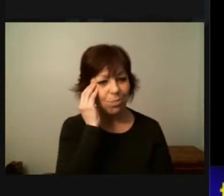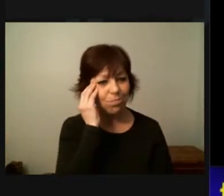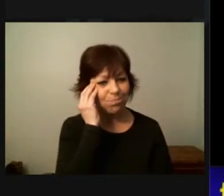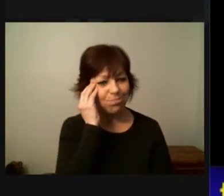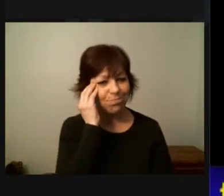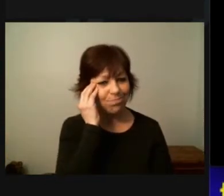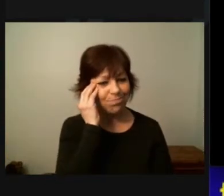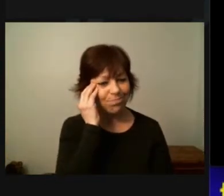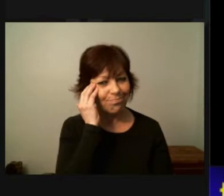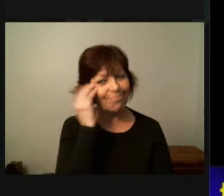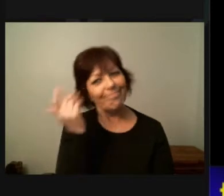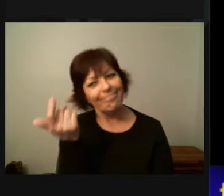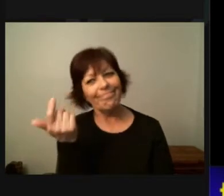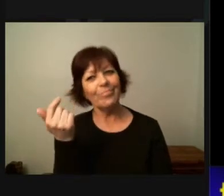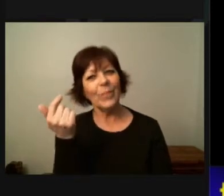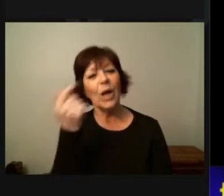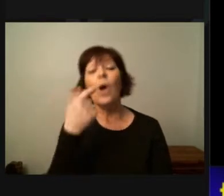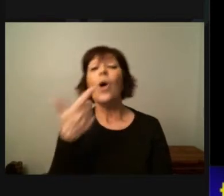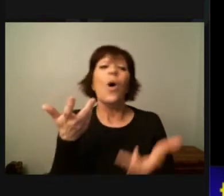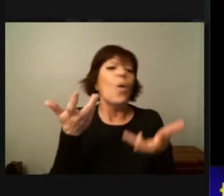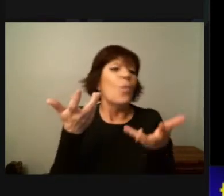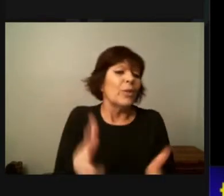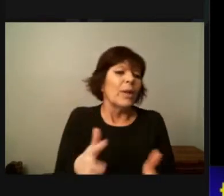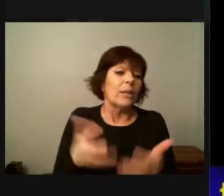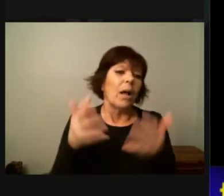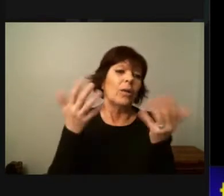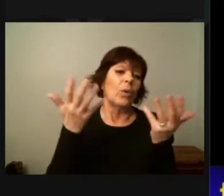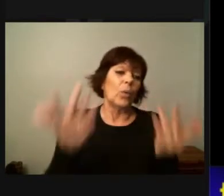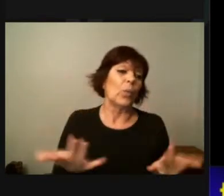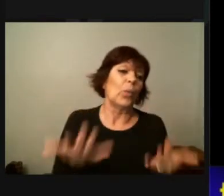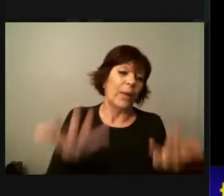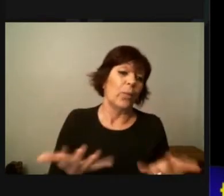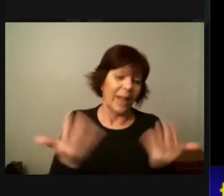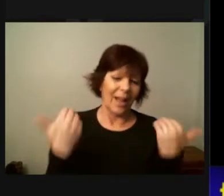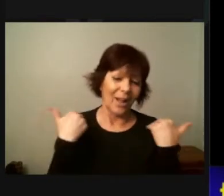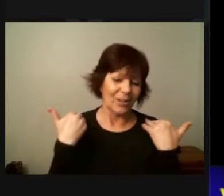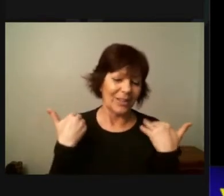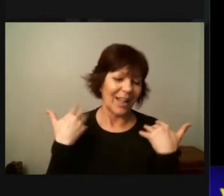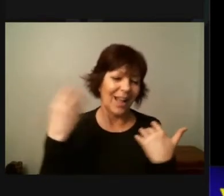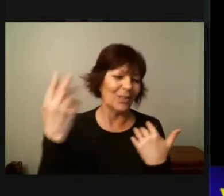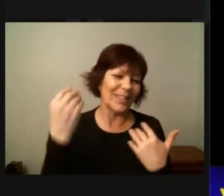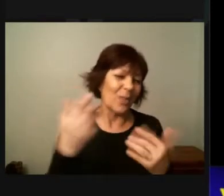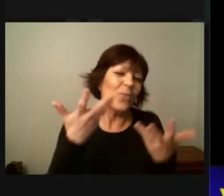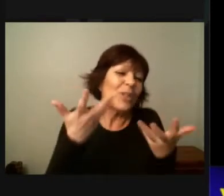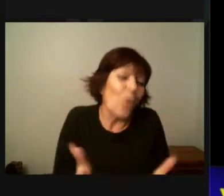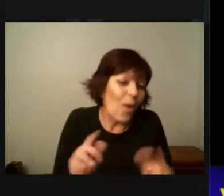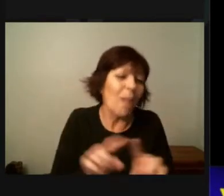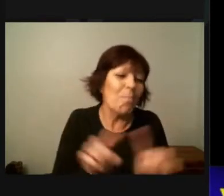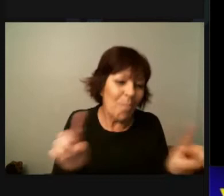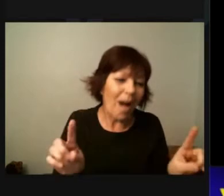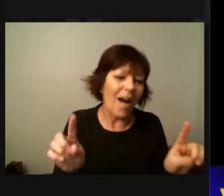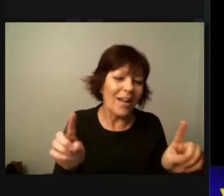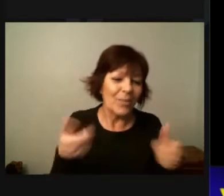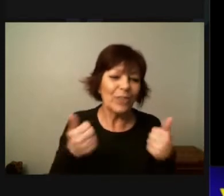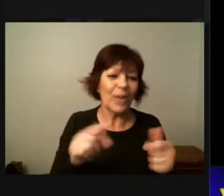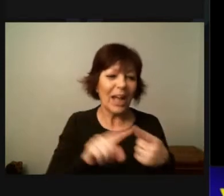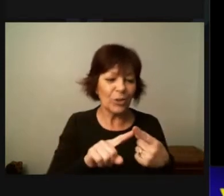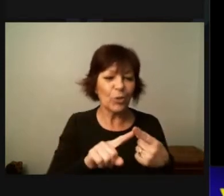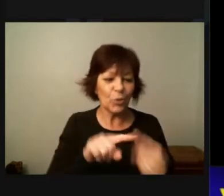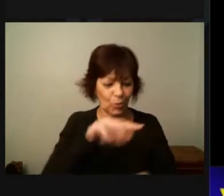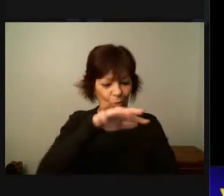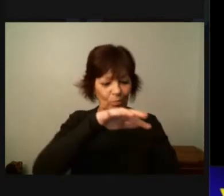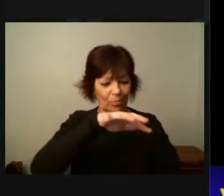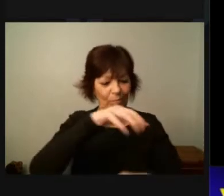we don't want you to be sitting outside. We try to time and schedule the